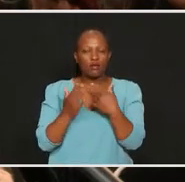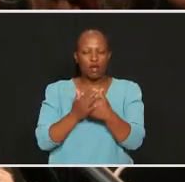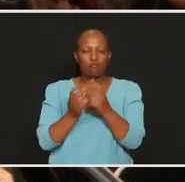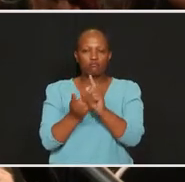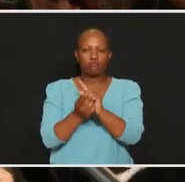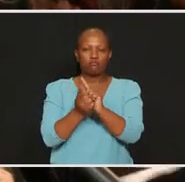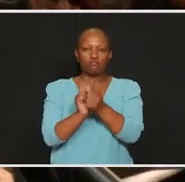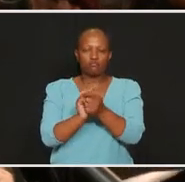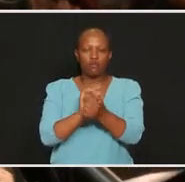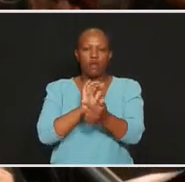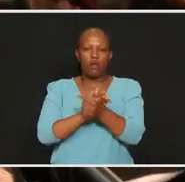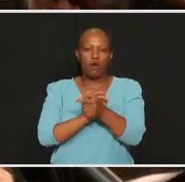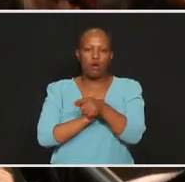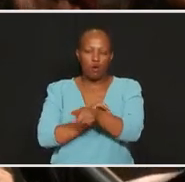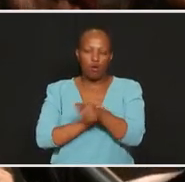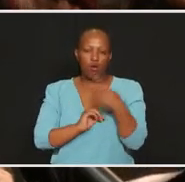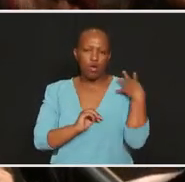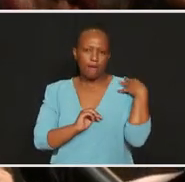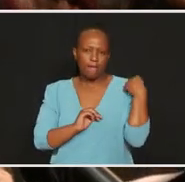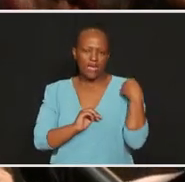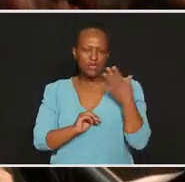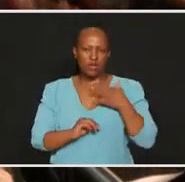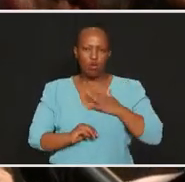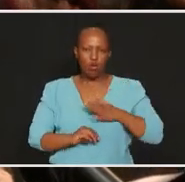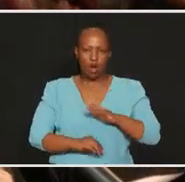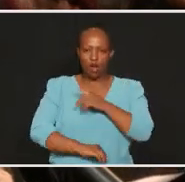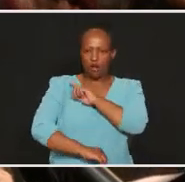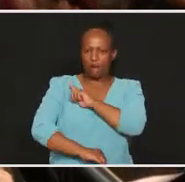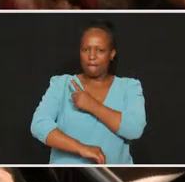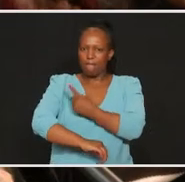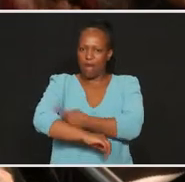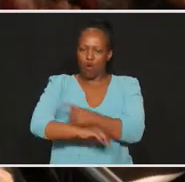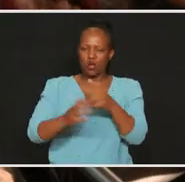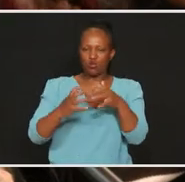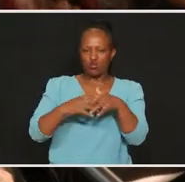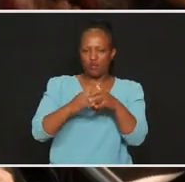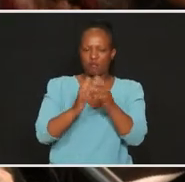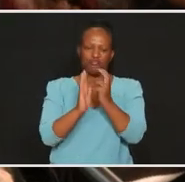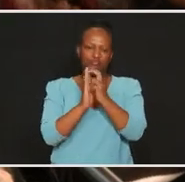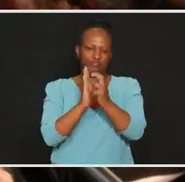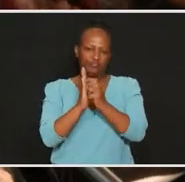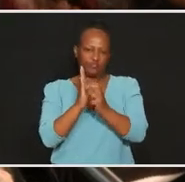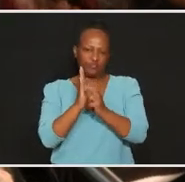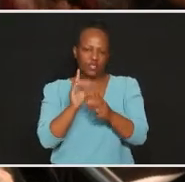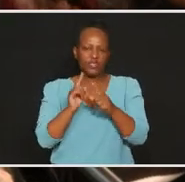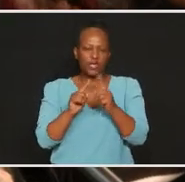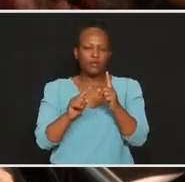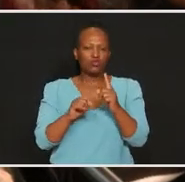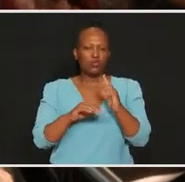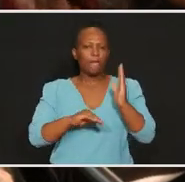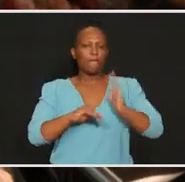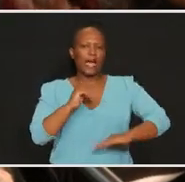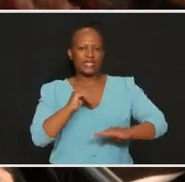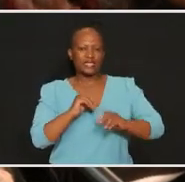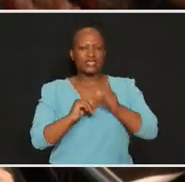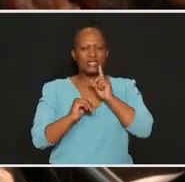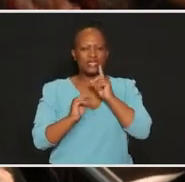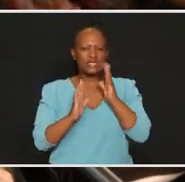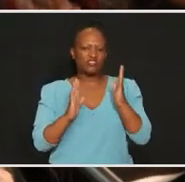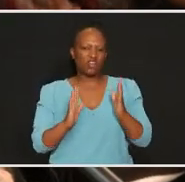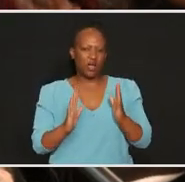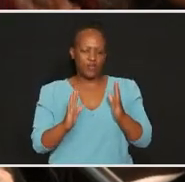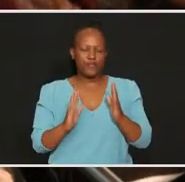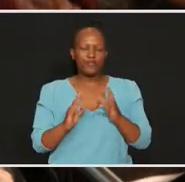and the minister not only wants the power to make regulations but also to punish Educators parents